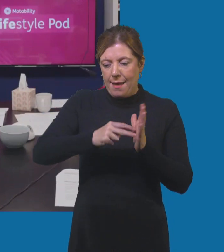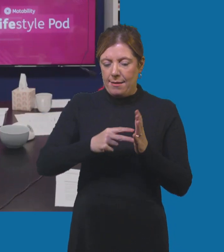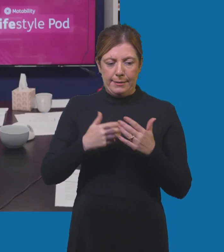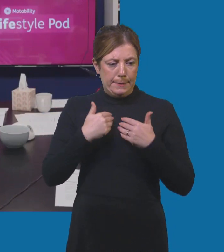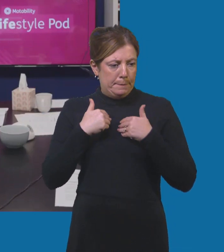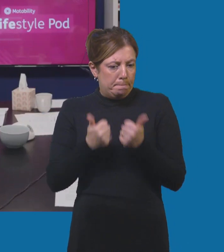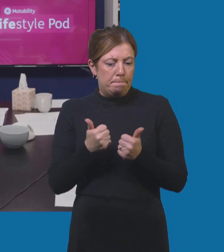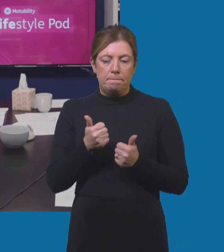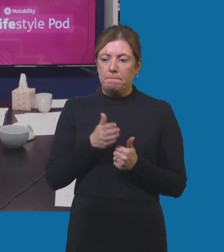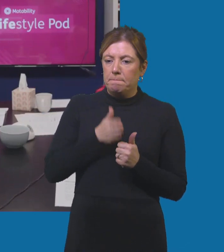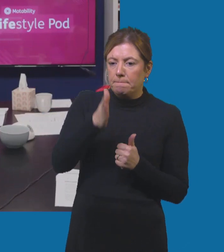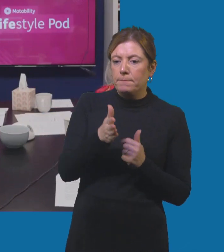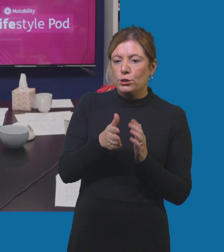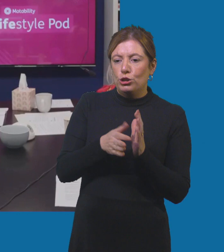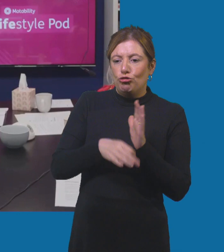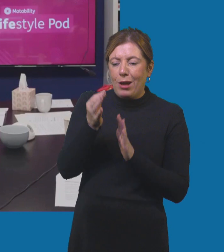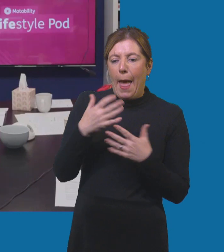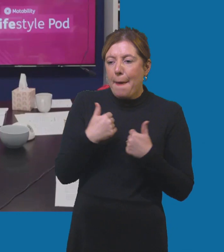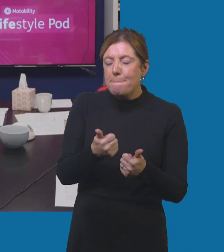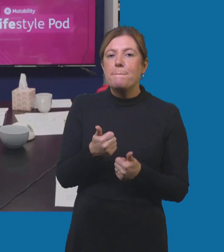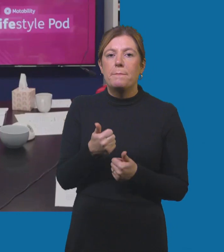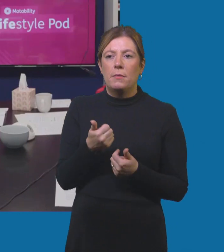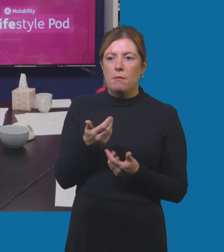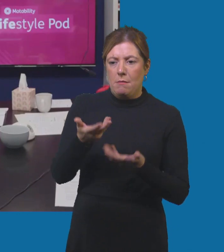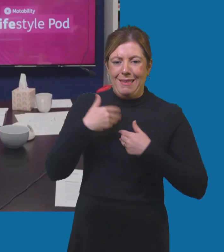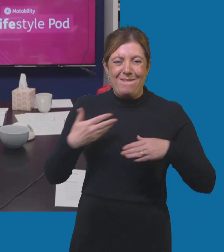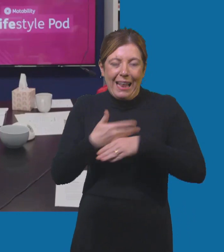and then got to rehab and started implementing it straight away to keep me busy.